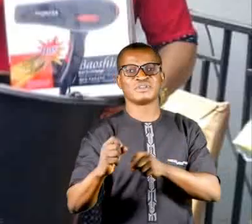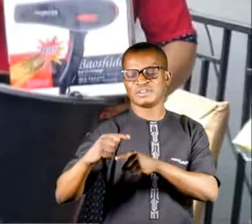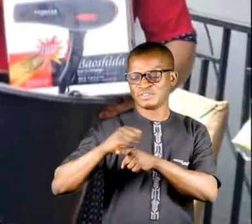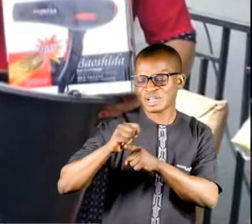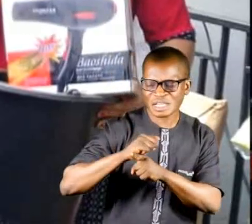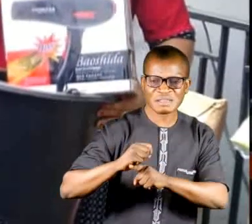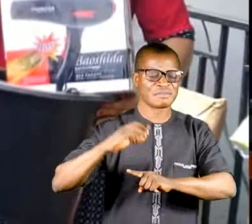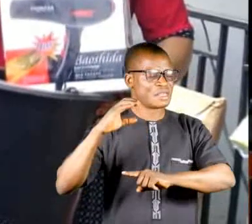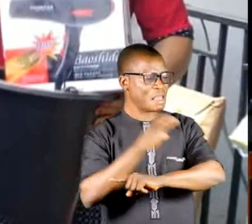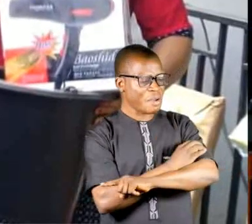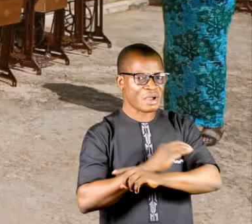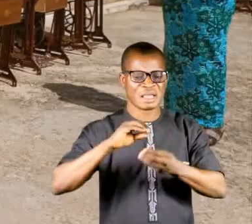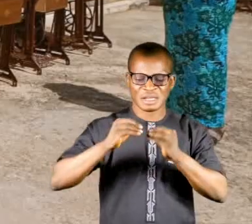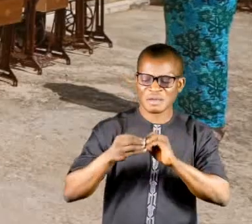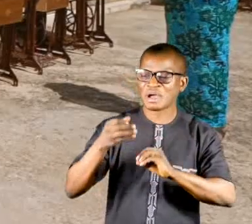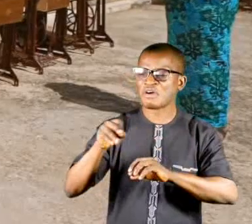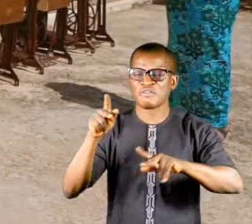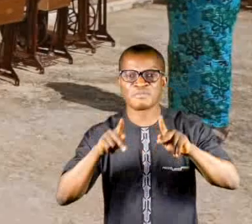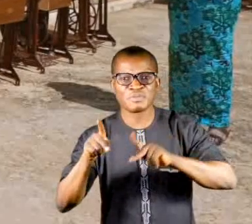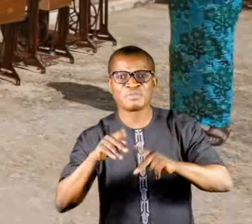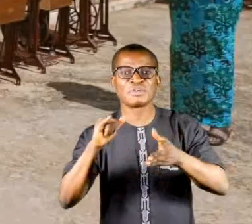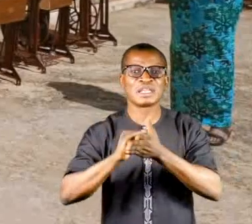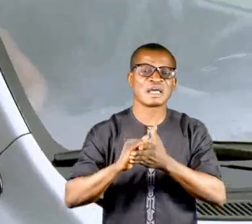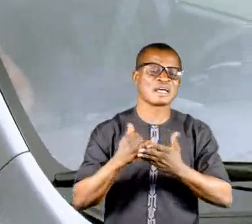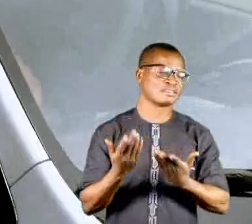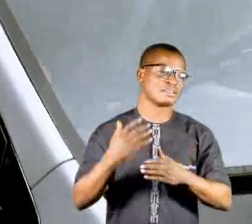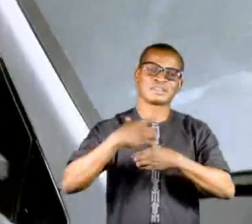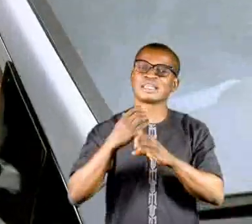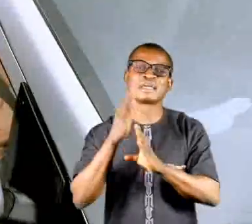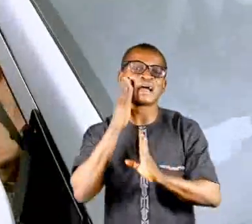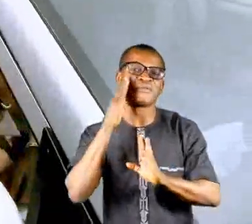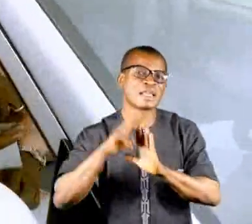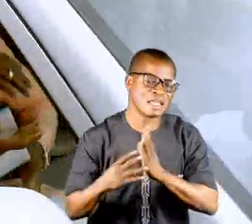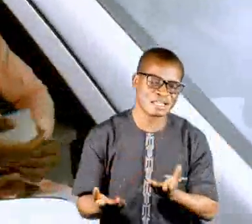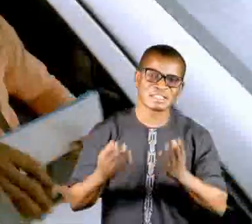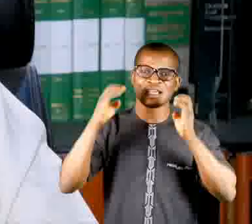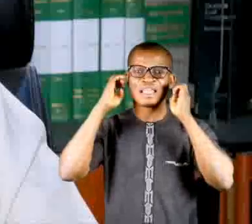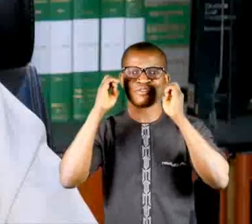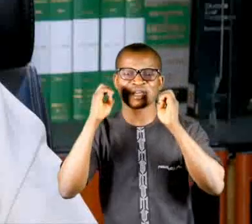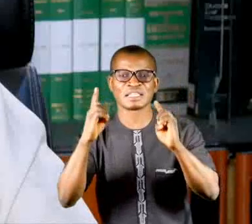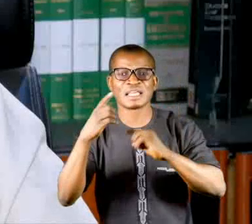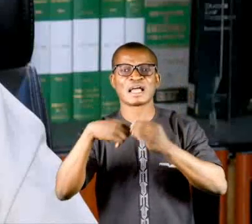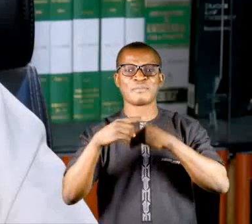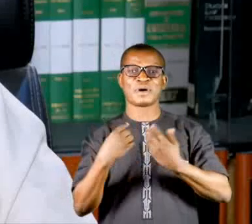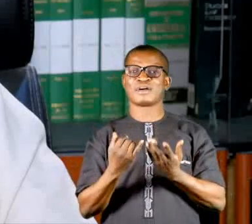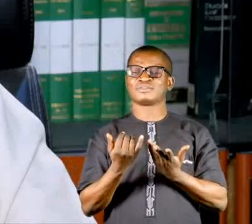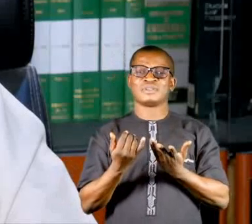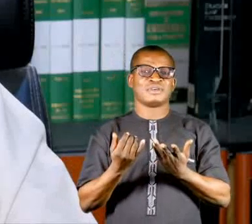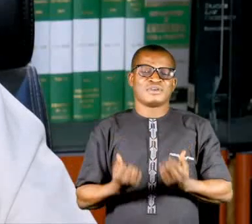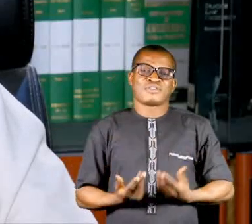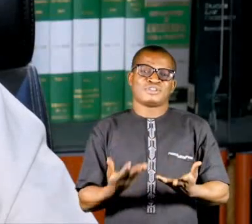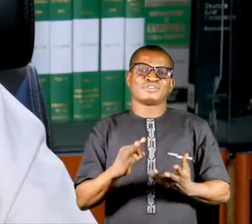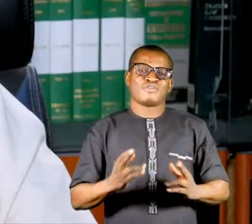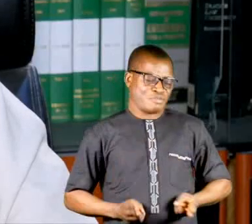rehabilitated, trained and empowered, number of people enlightened educated about the ills of